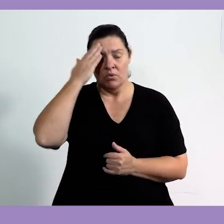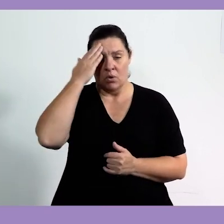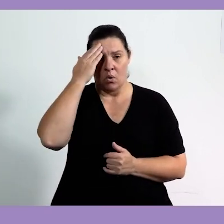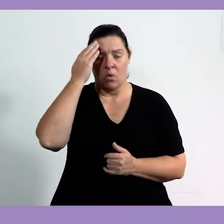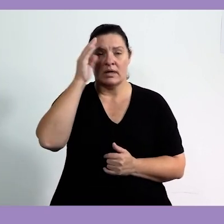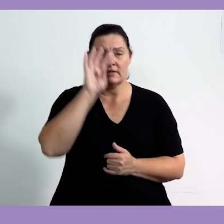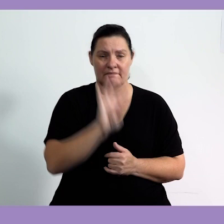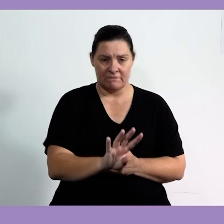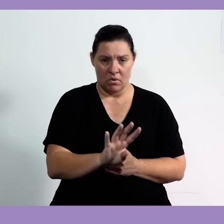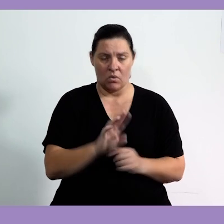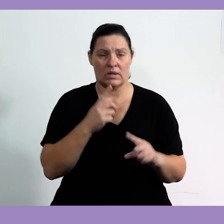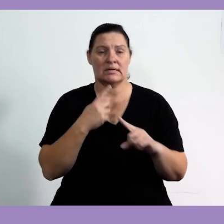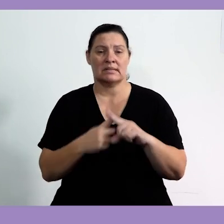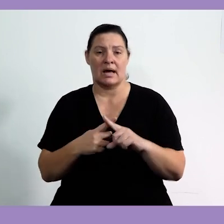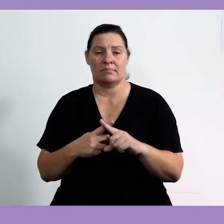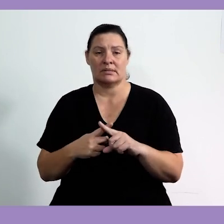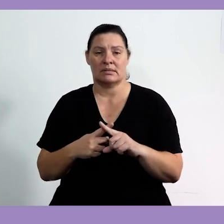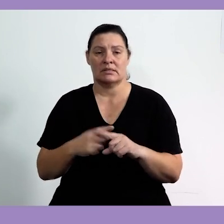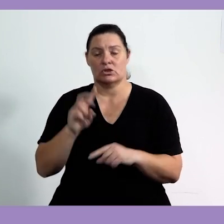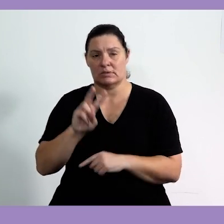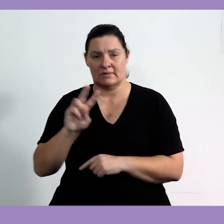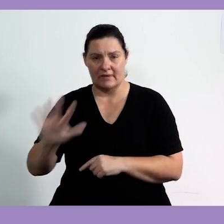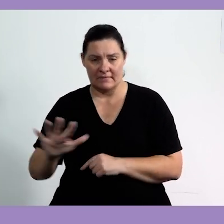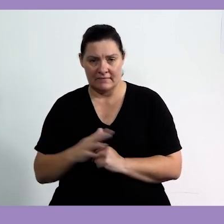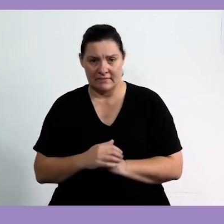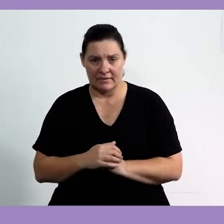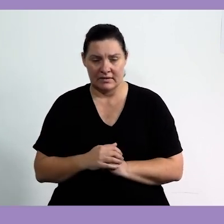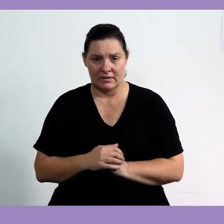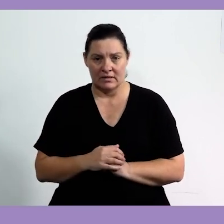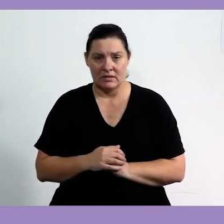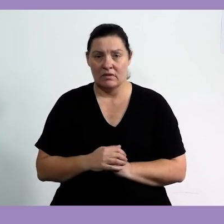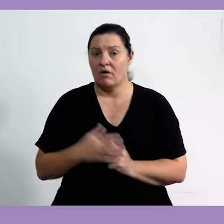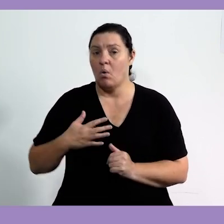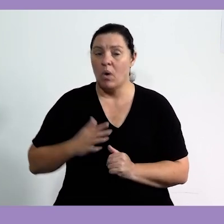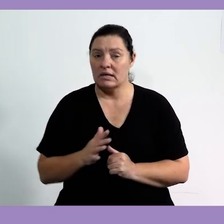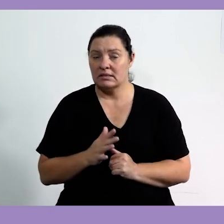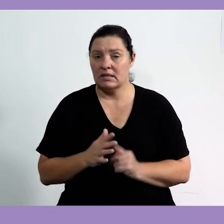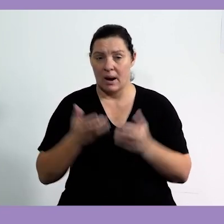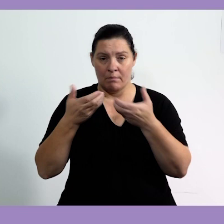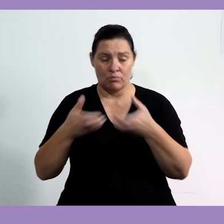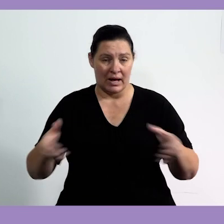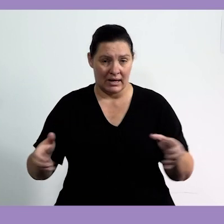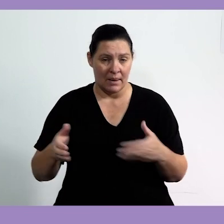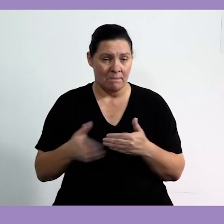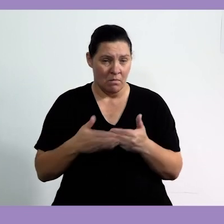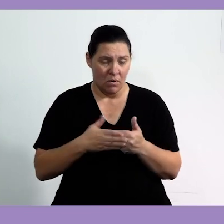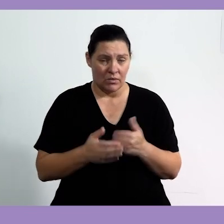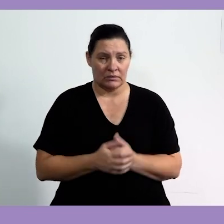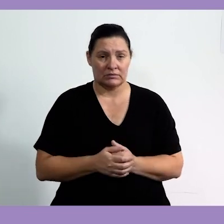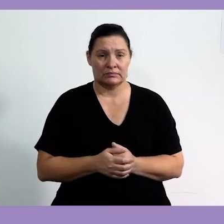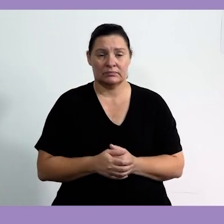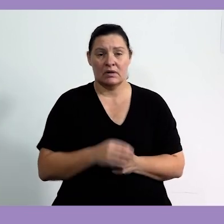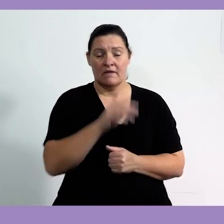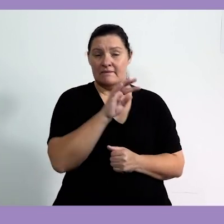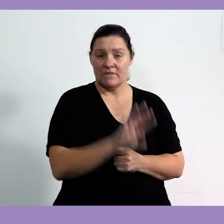know is 4 multiplied by 25. And if we want to break those numbers down